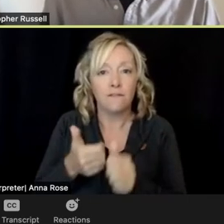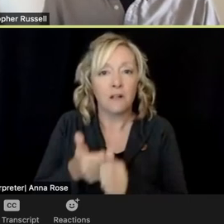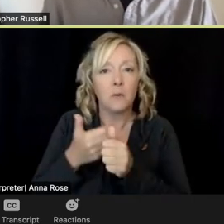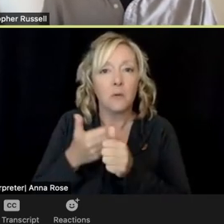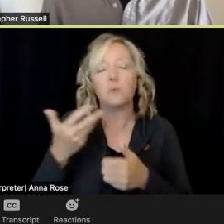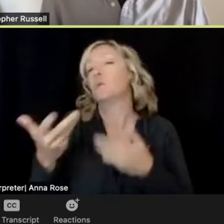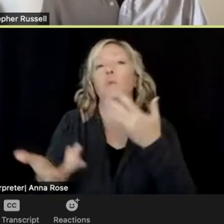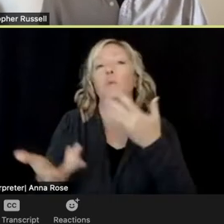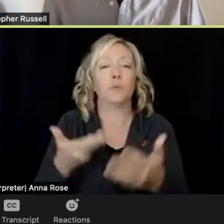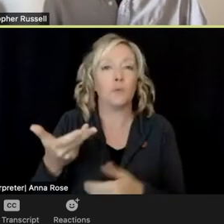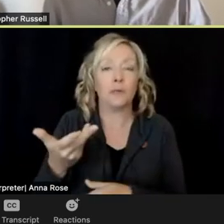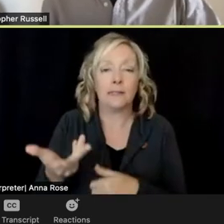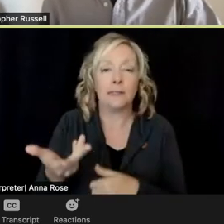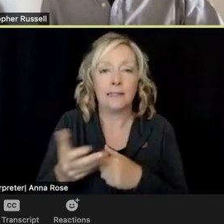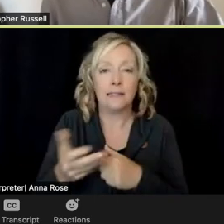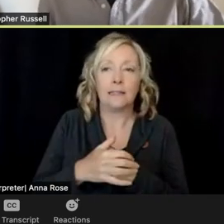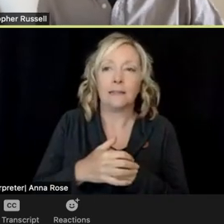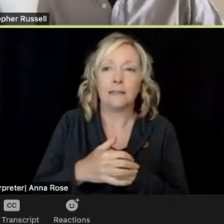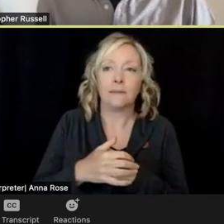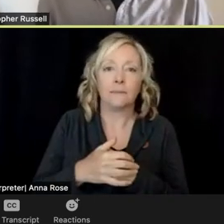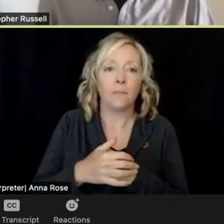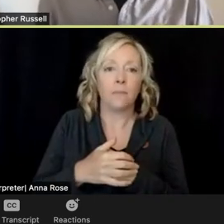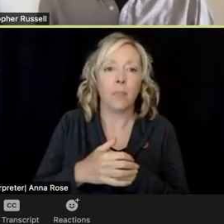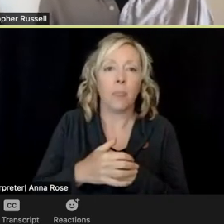attribute to reaction.